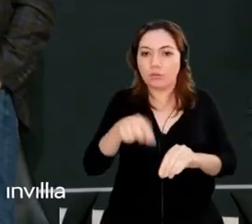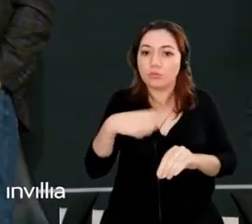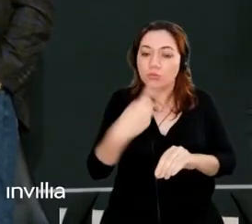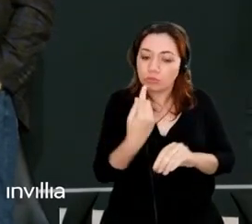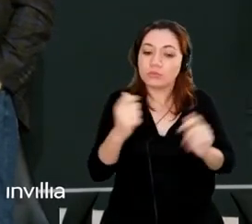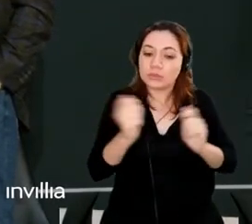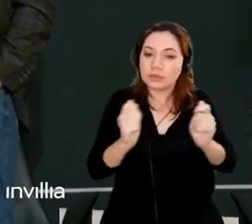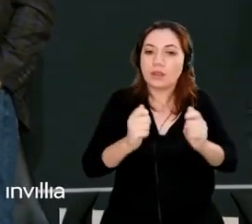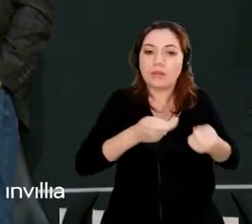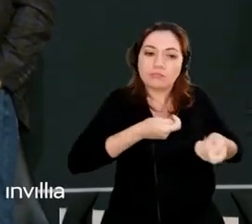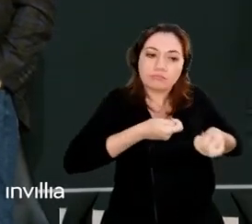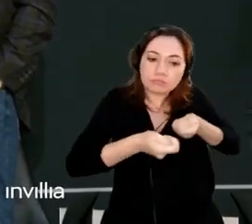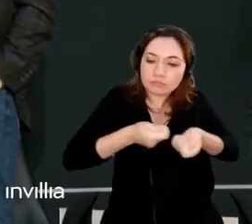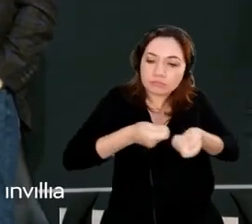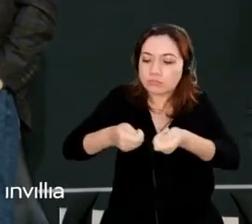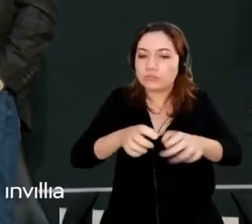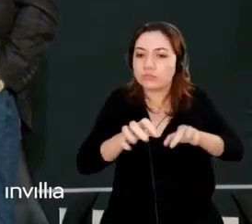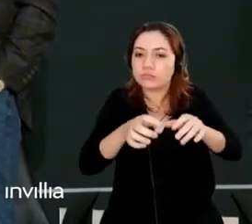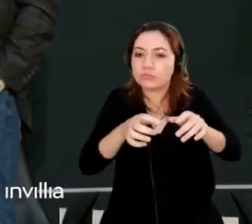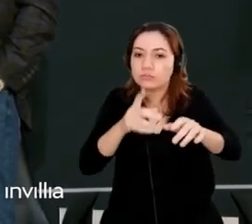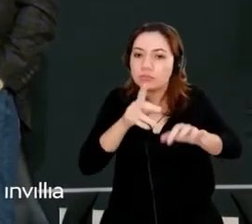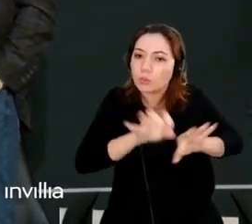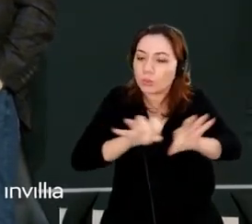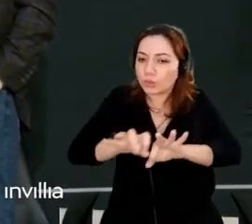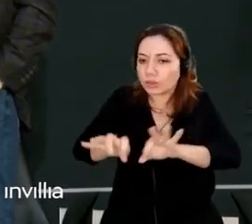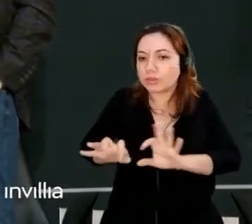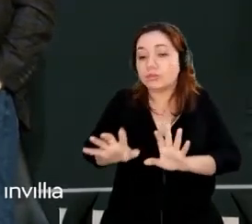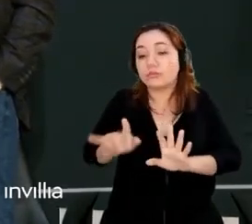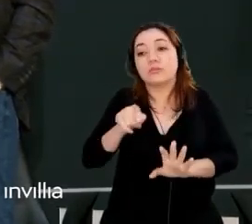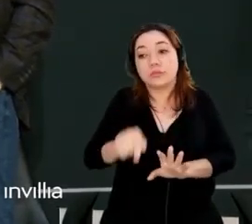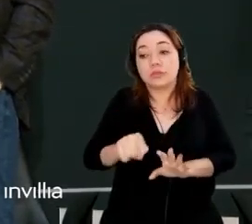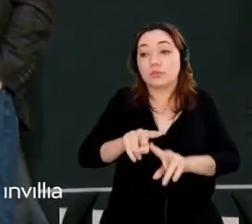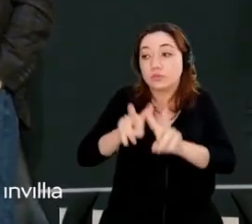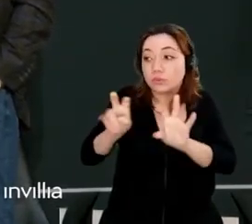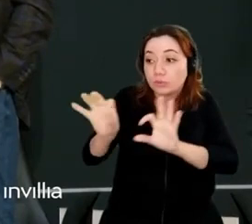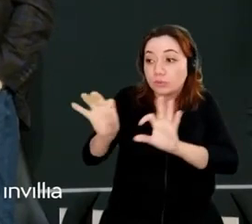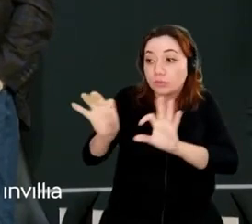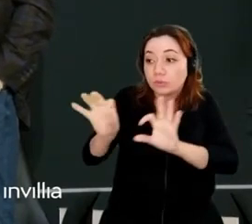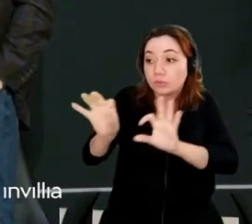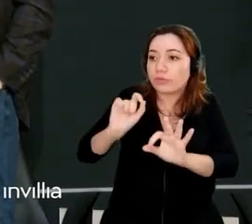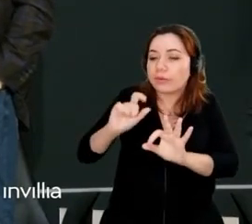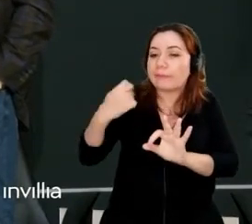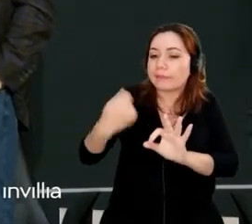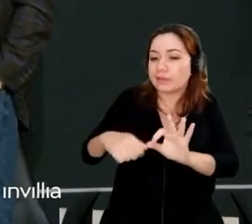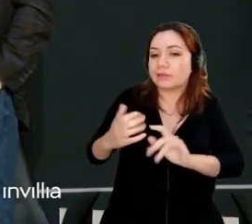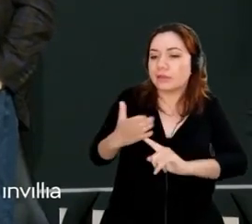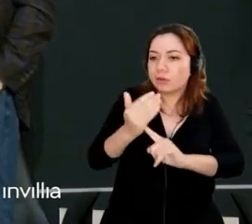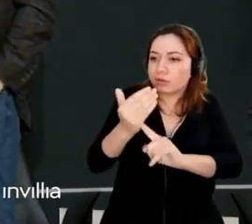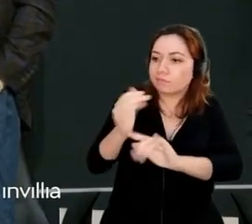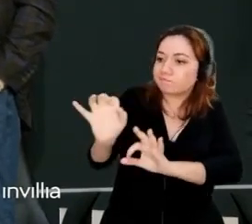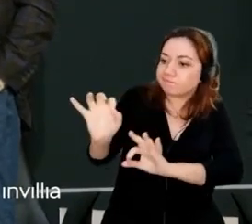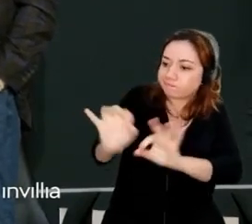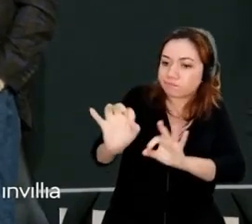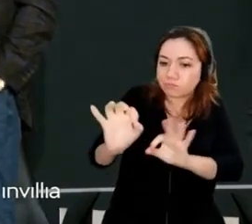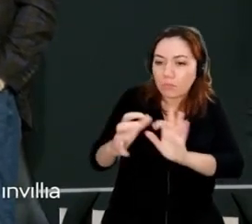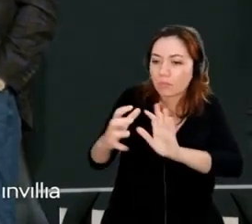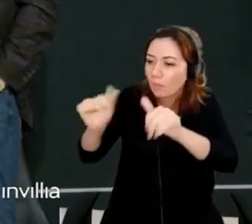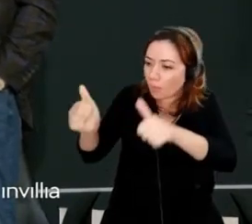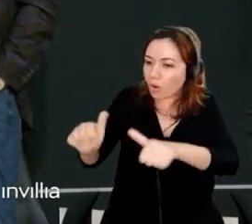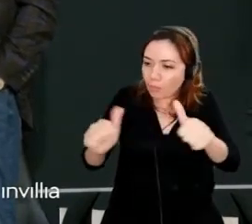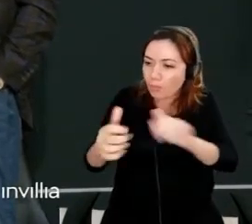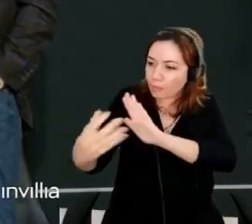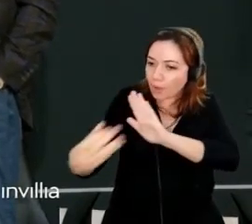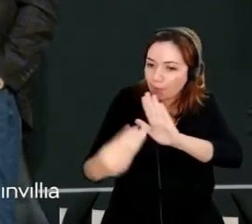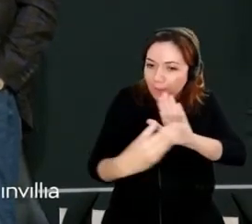right, we need orchestration technology. We need a way to bring together these different models. We need a way to bring together